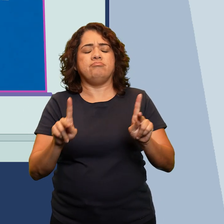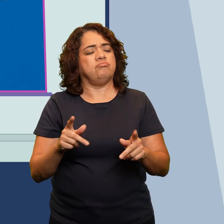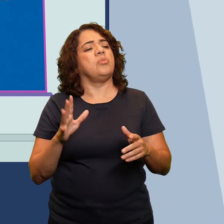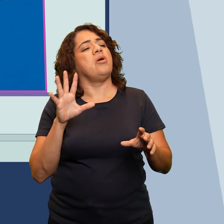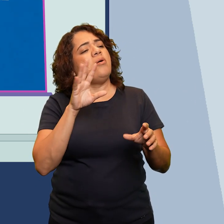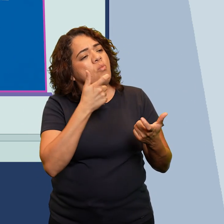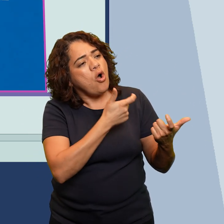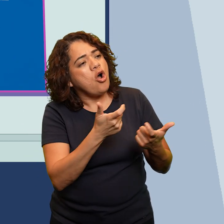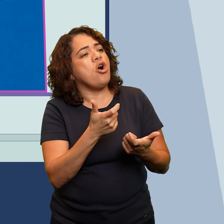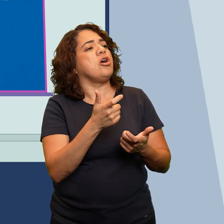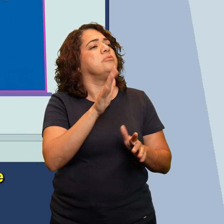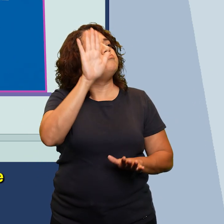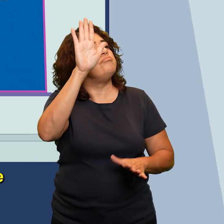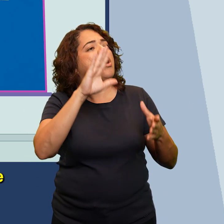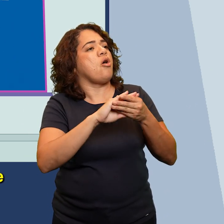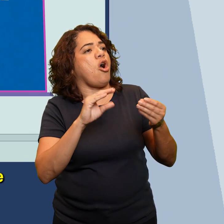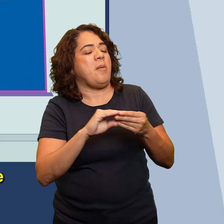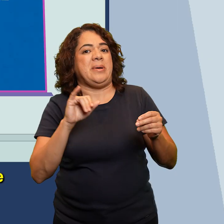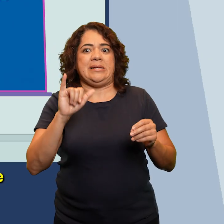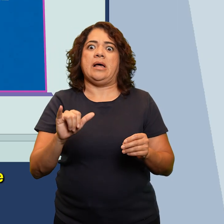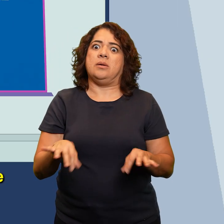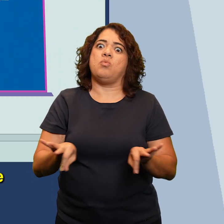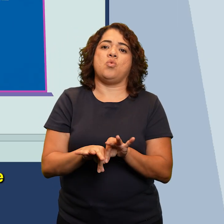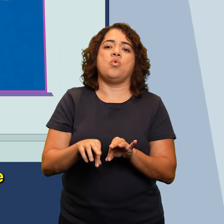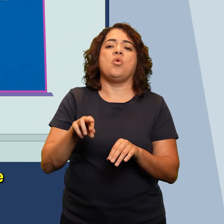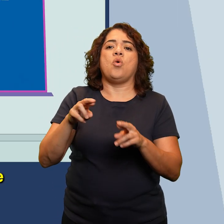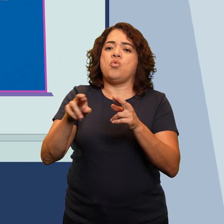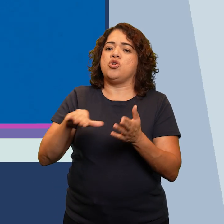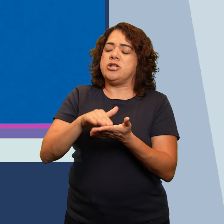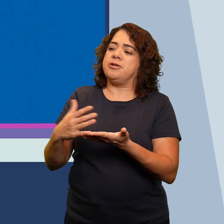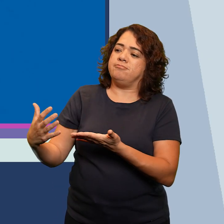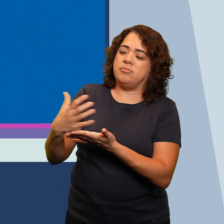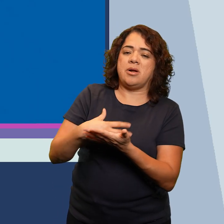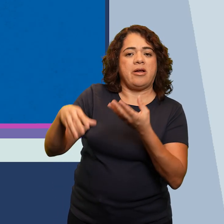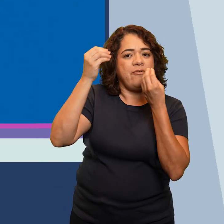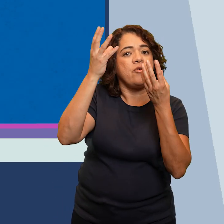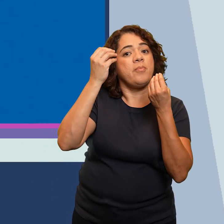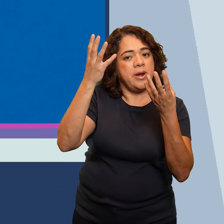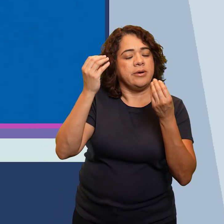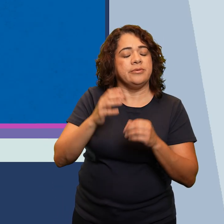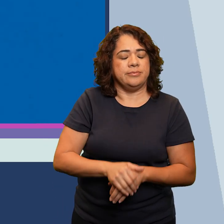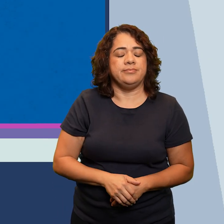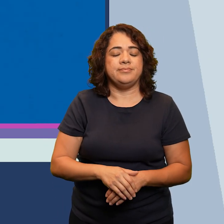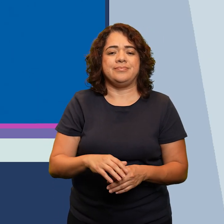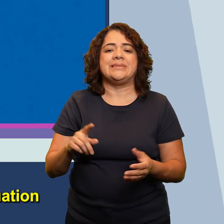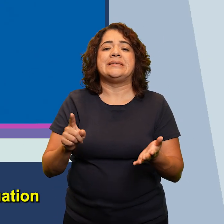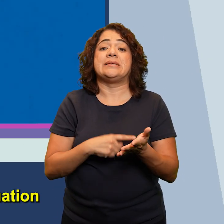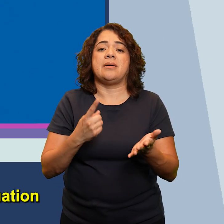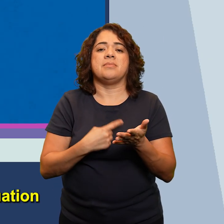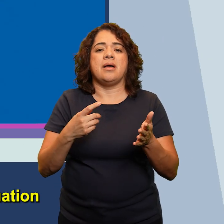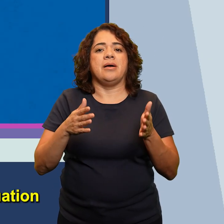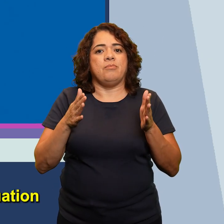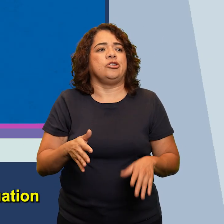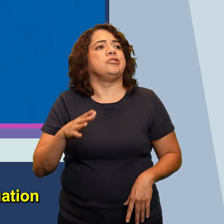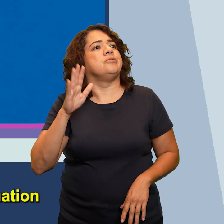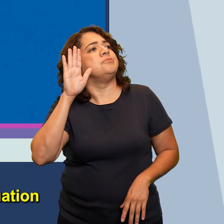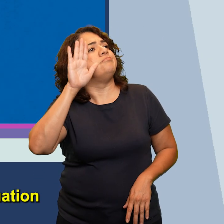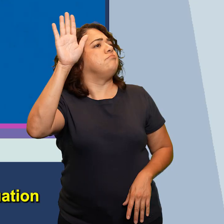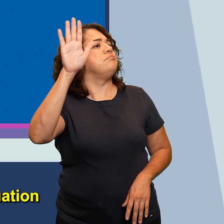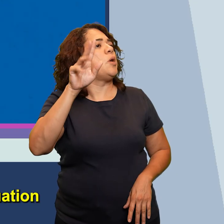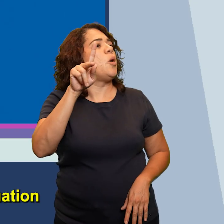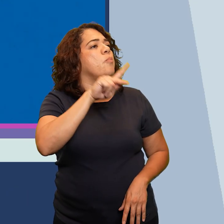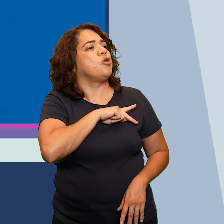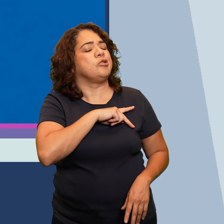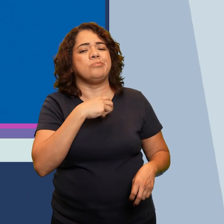of their comments are informational, which is very constructive for the regional centers. However, occasionally someone will speak up in board meetings about their own